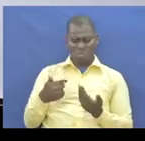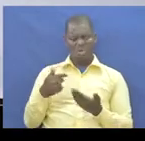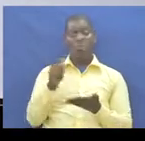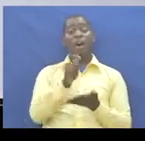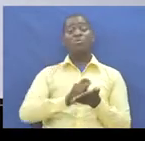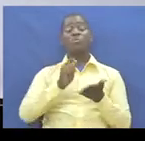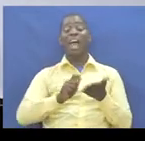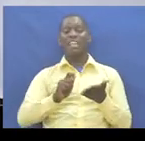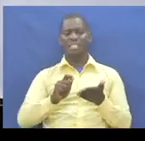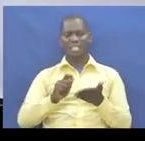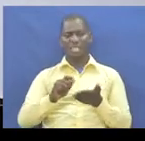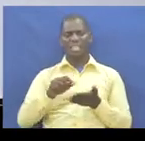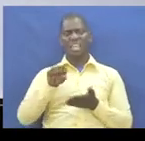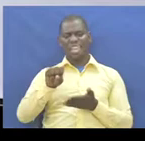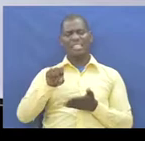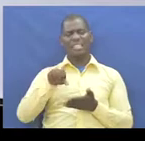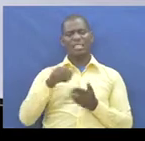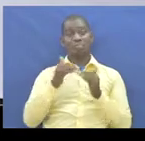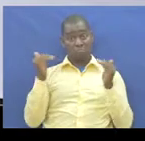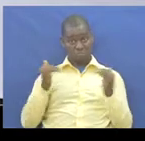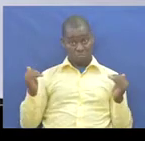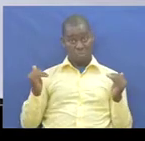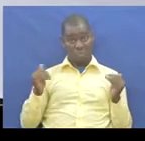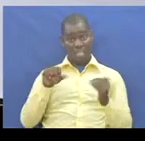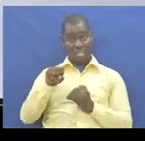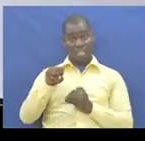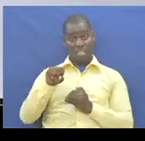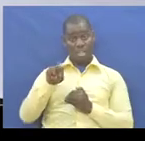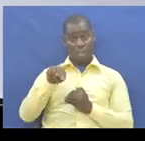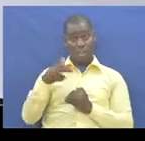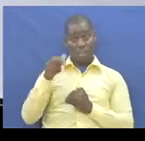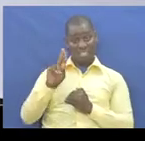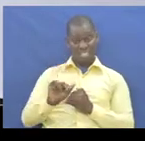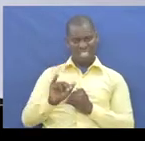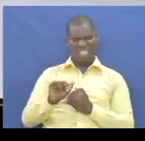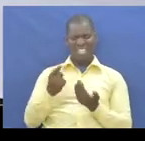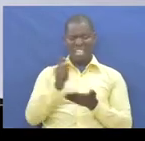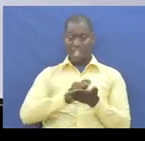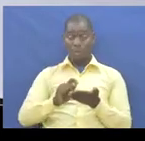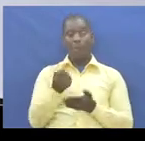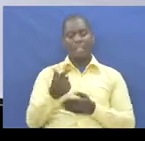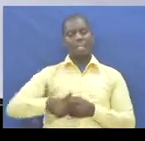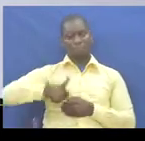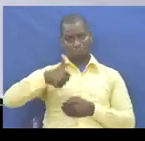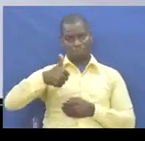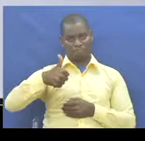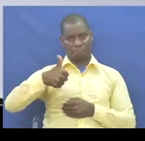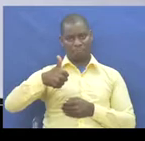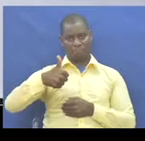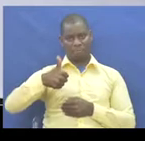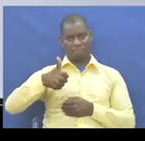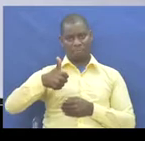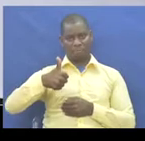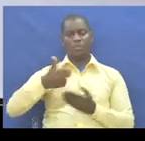is not the SI unit. But if you mean the SI unit, you are supposed to make sure that you write